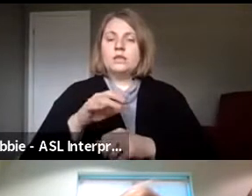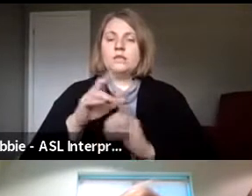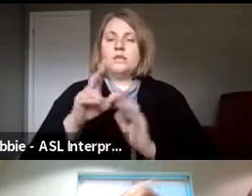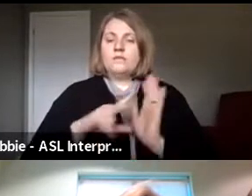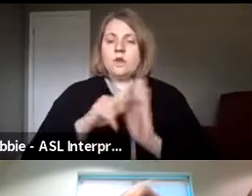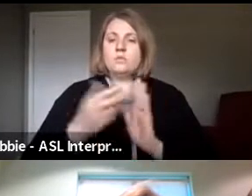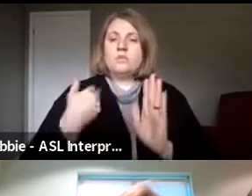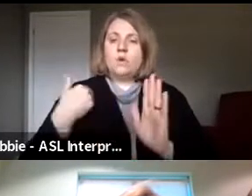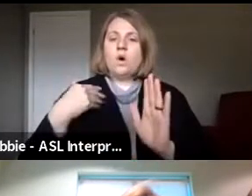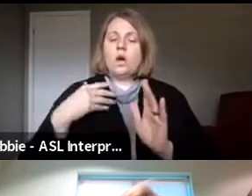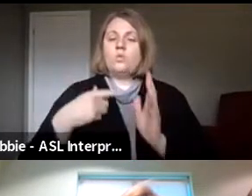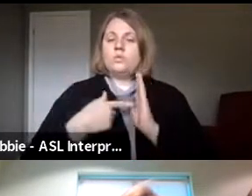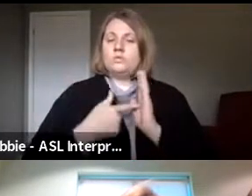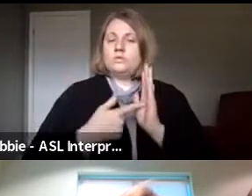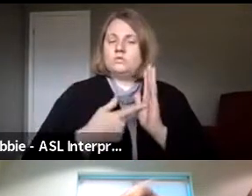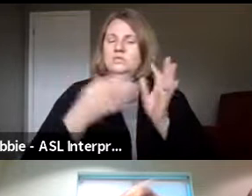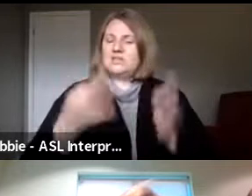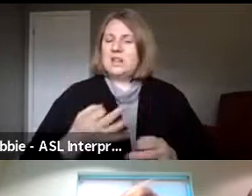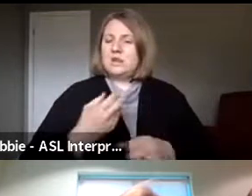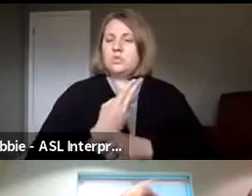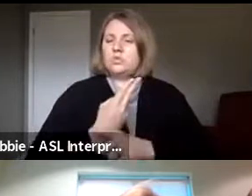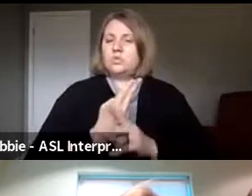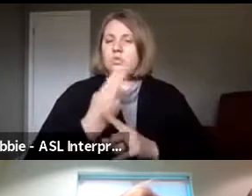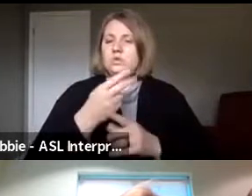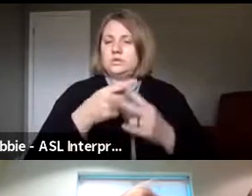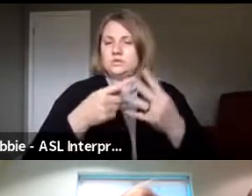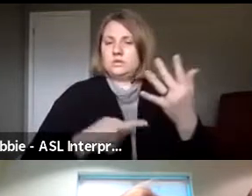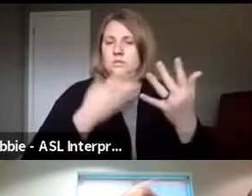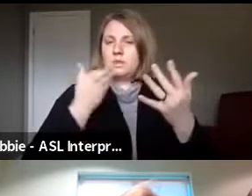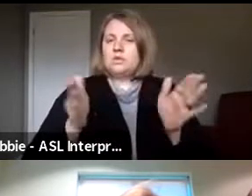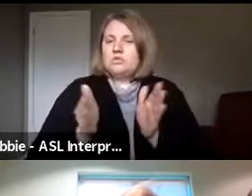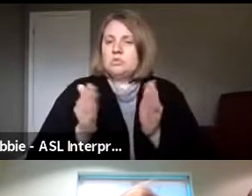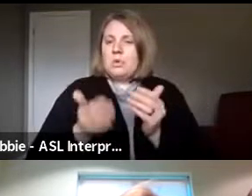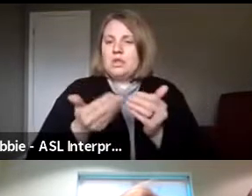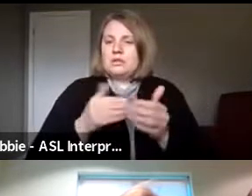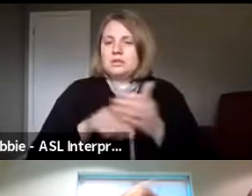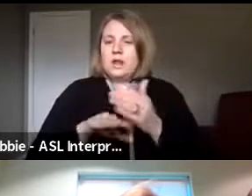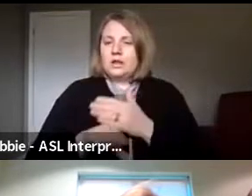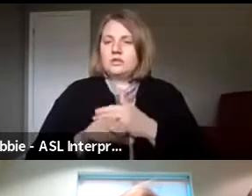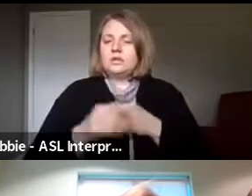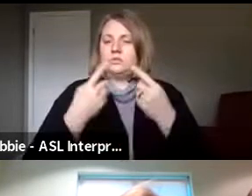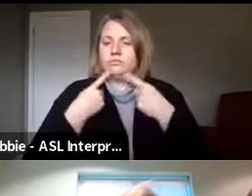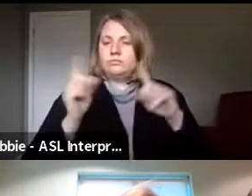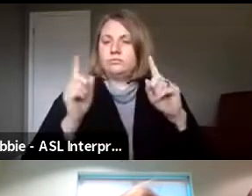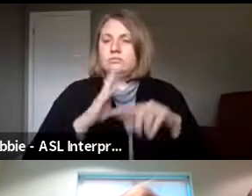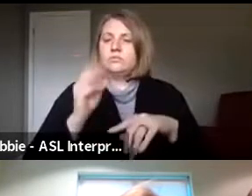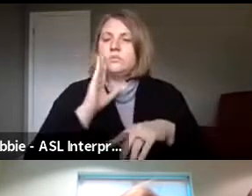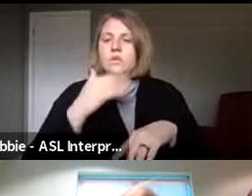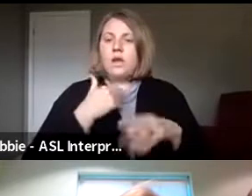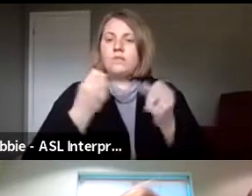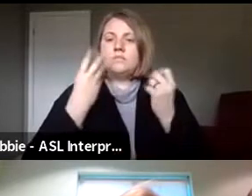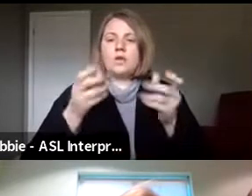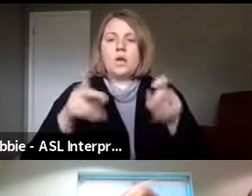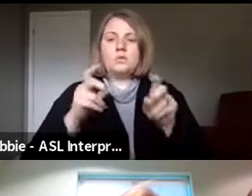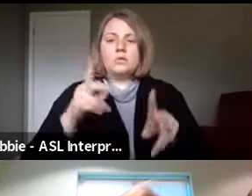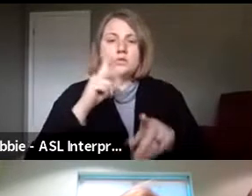chose these things because they're small and easily accessible. And they'll have lots of opportunities